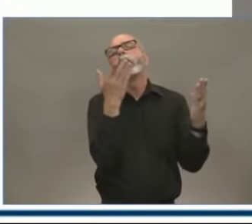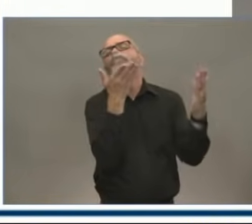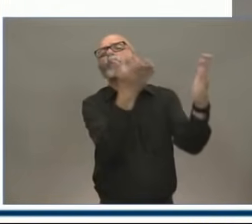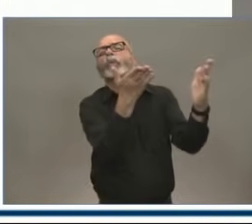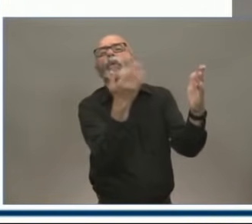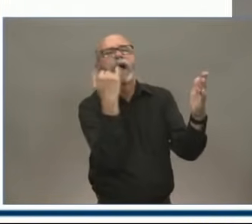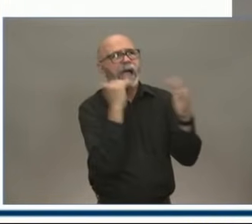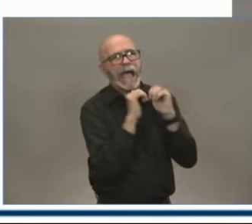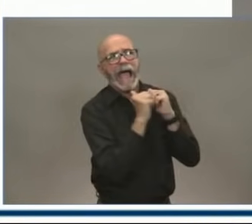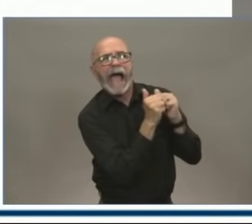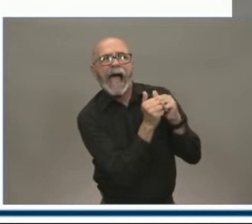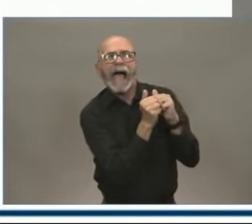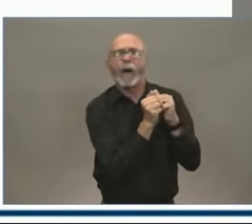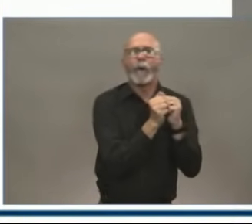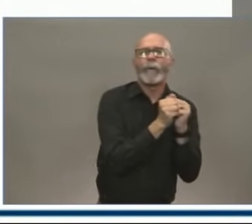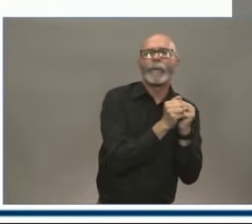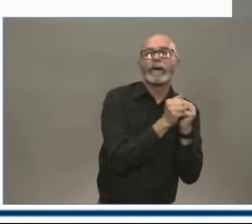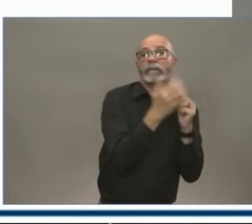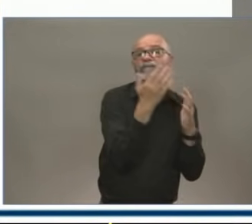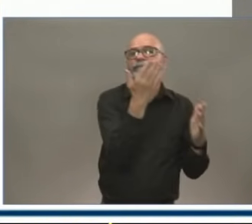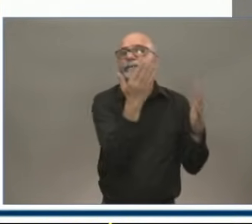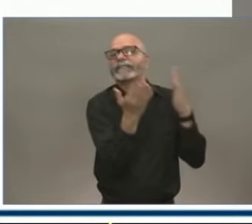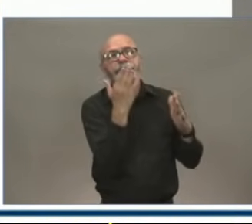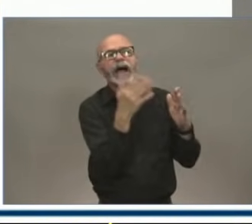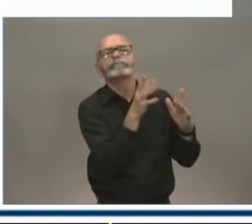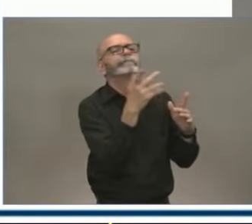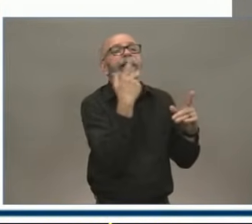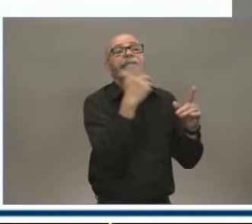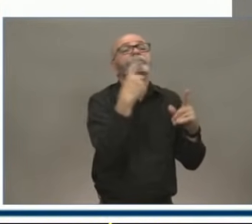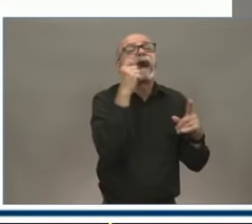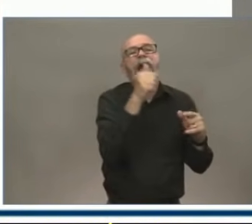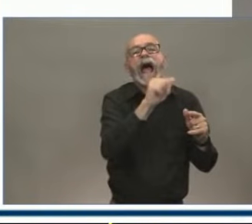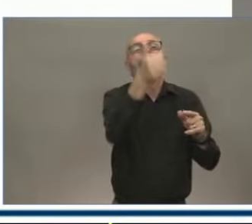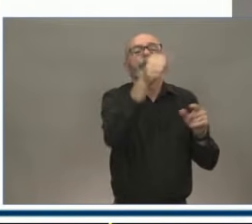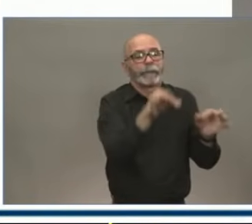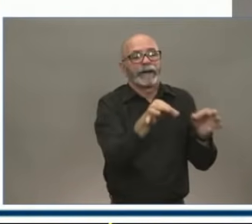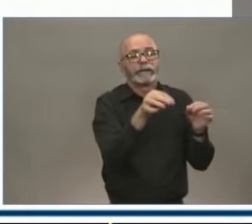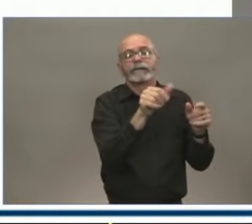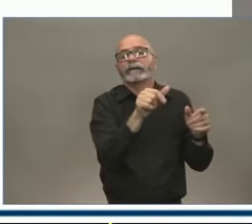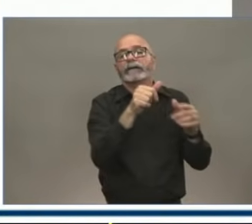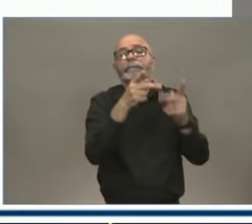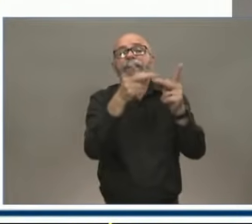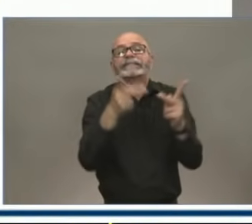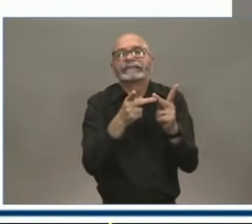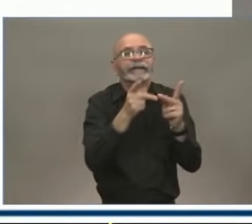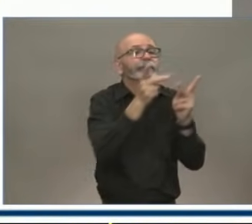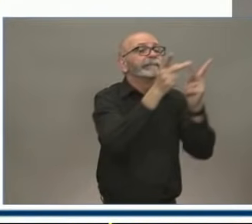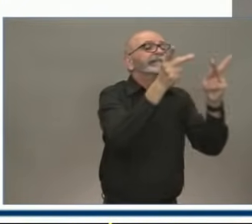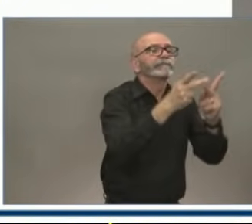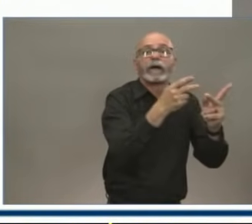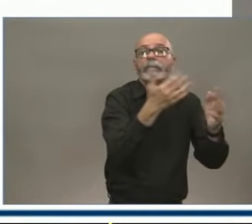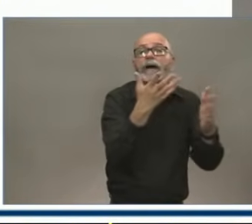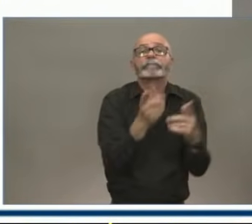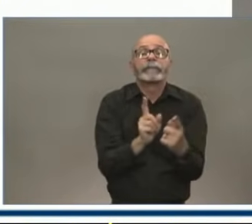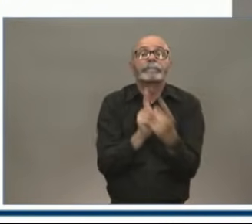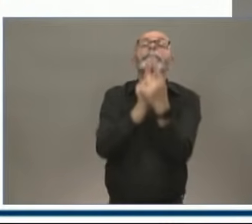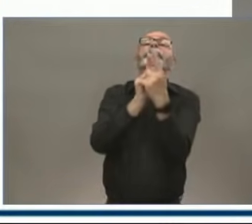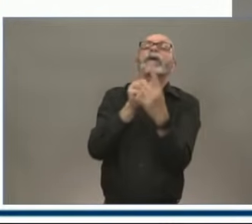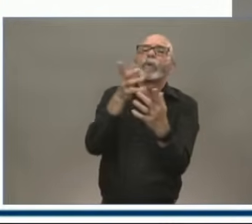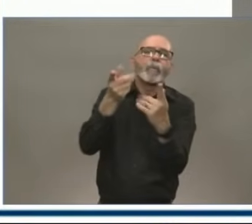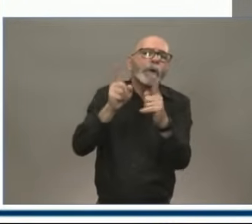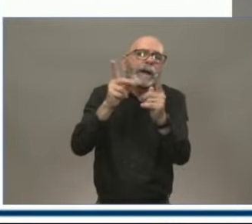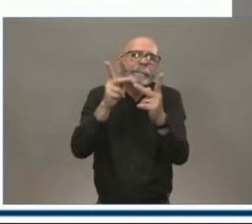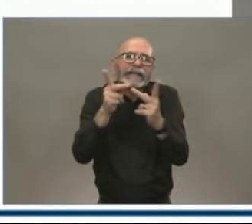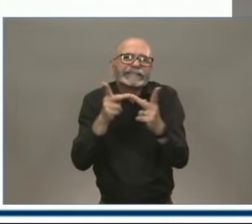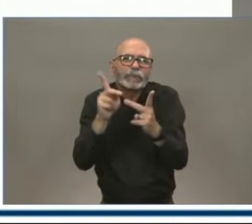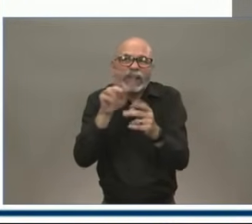might be able to extend it. And we're connected in with the researcher in terms of from an infectious disease and public health